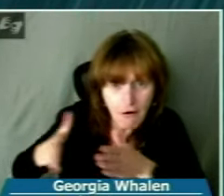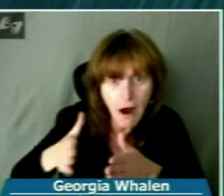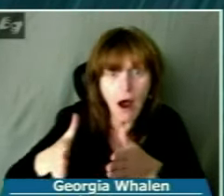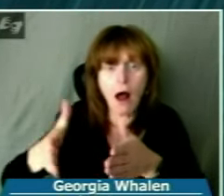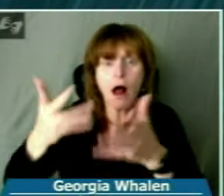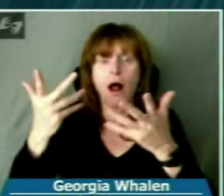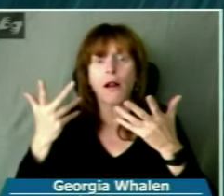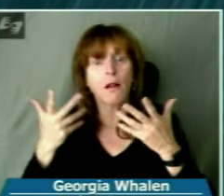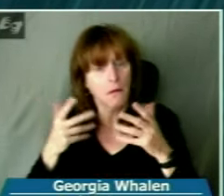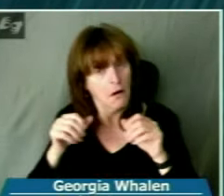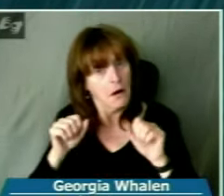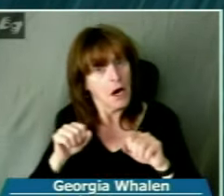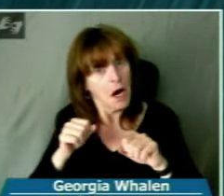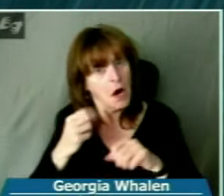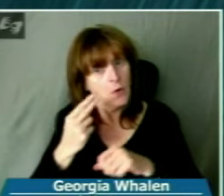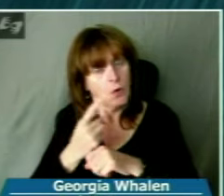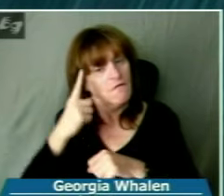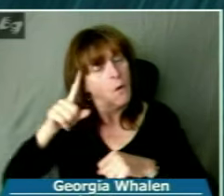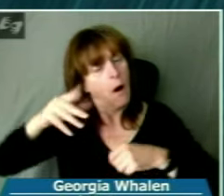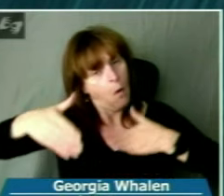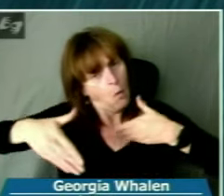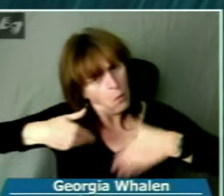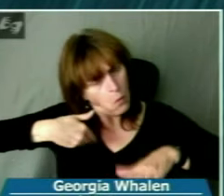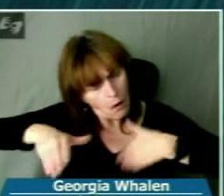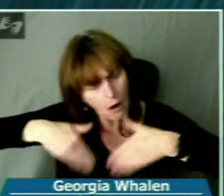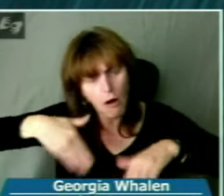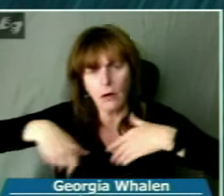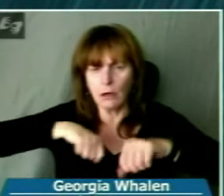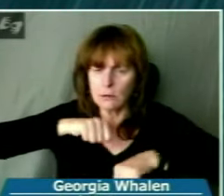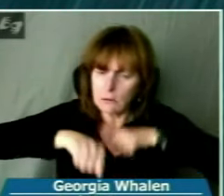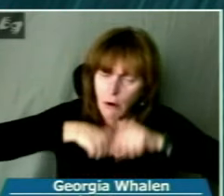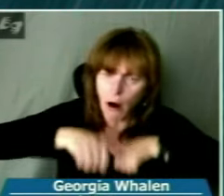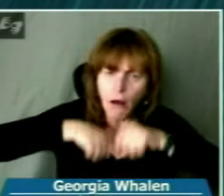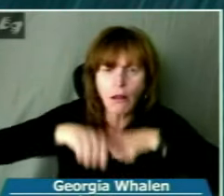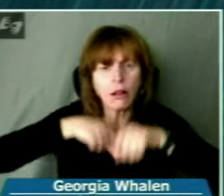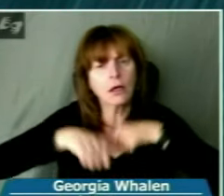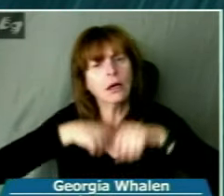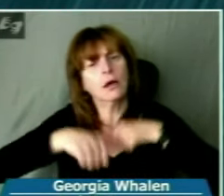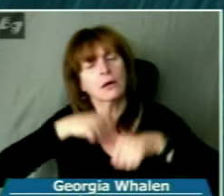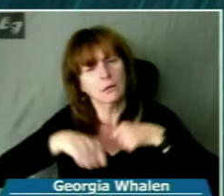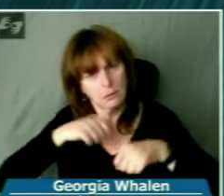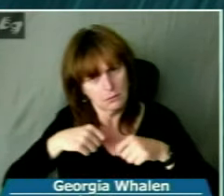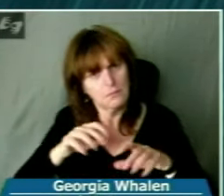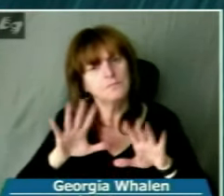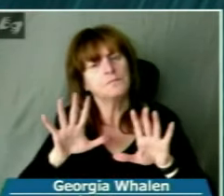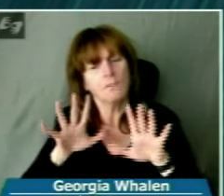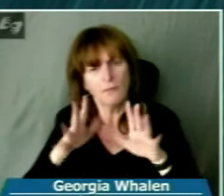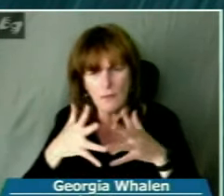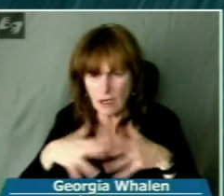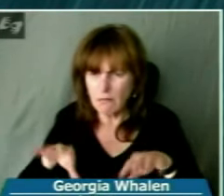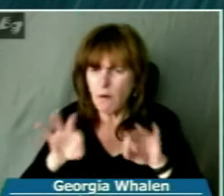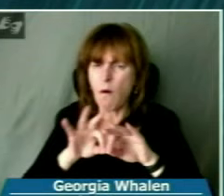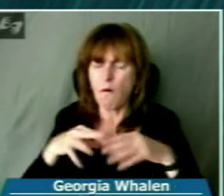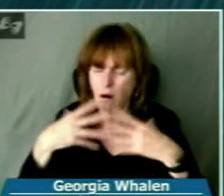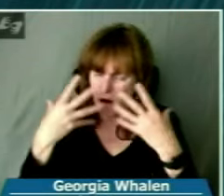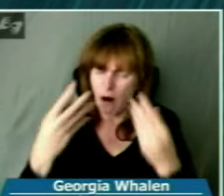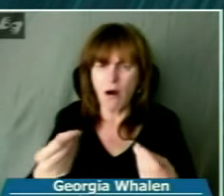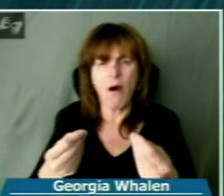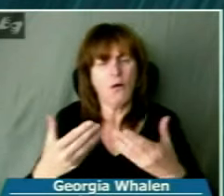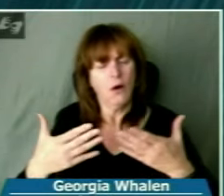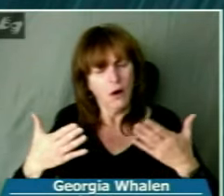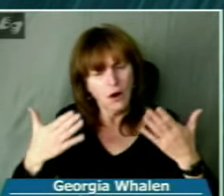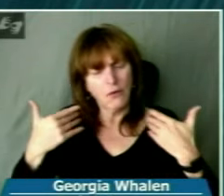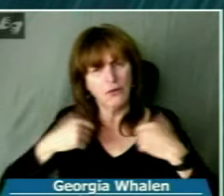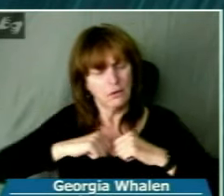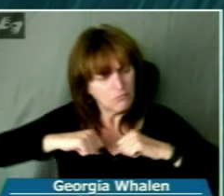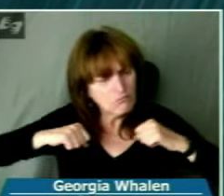So again, it's the walking, it's the cycling, it's getting out to ensure that we get some fresh air and we have opportunities to be a little